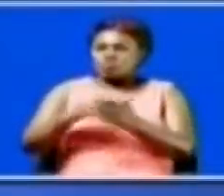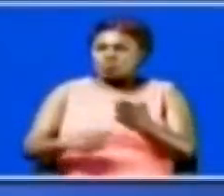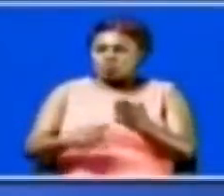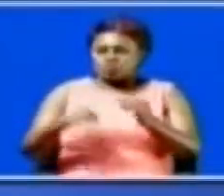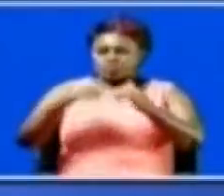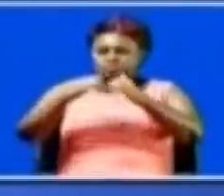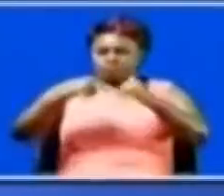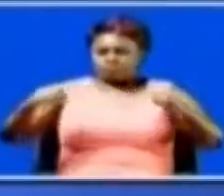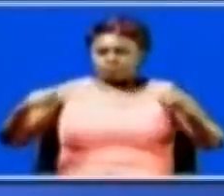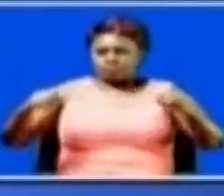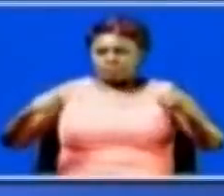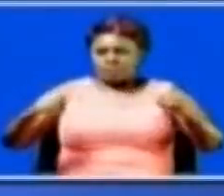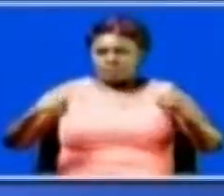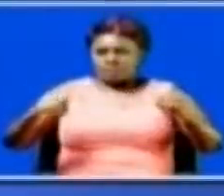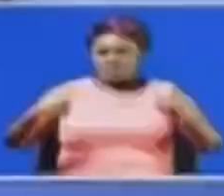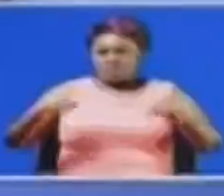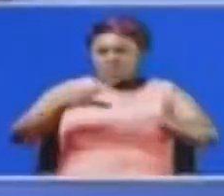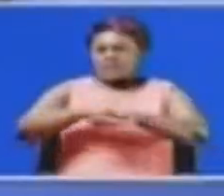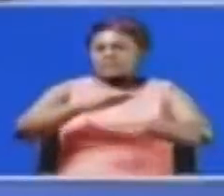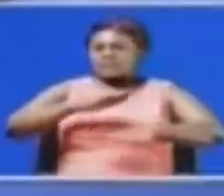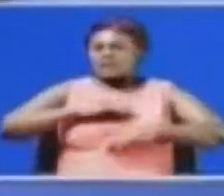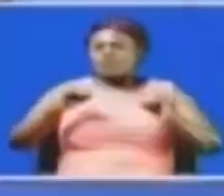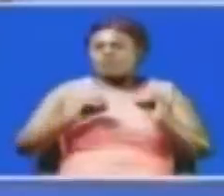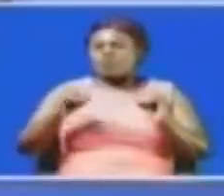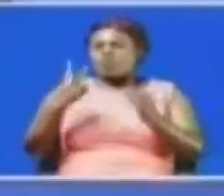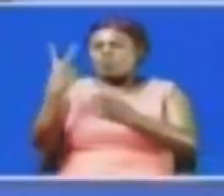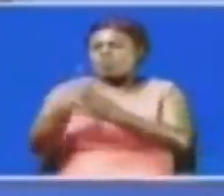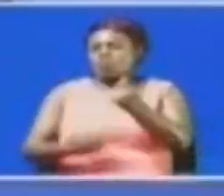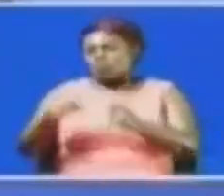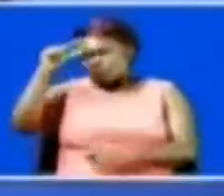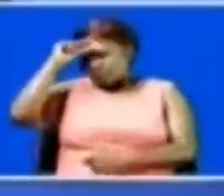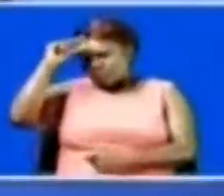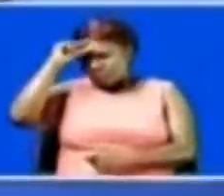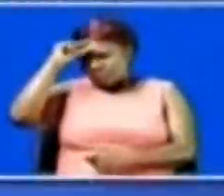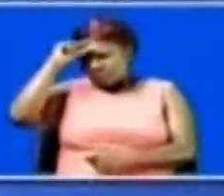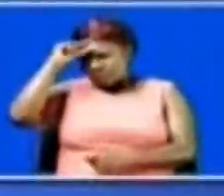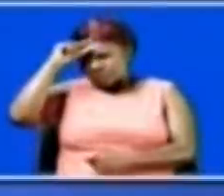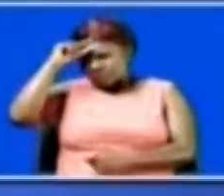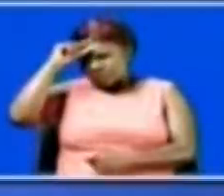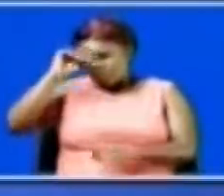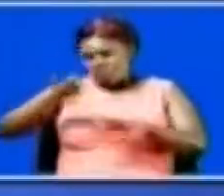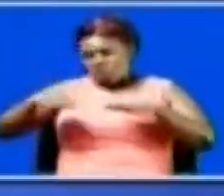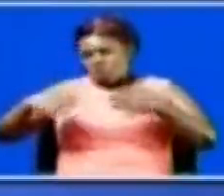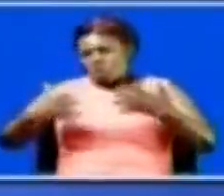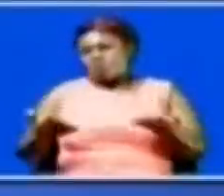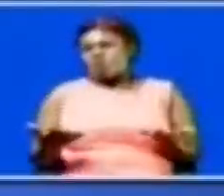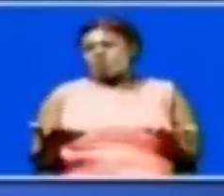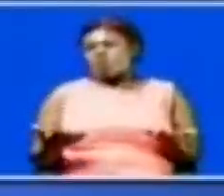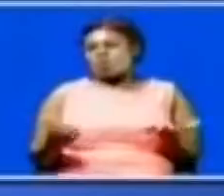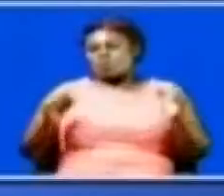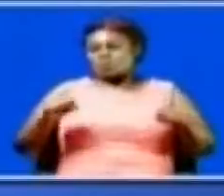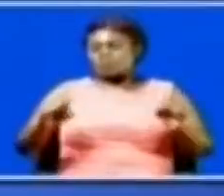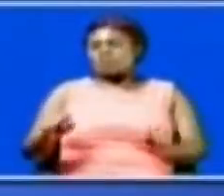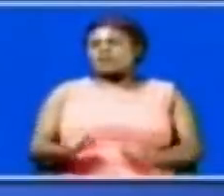two, and none of them gets enough money to operate. Okay? Yeah. Alternately, and this is likely to